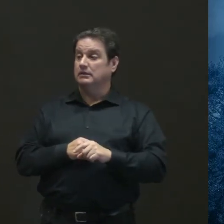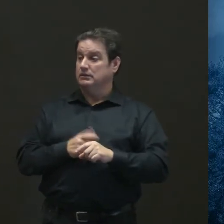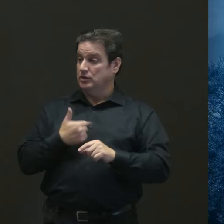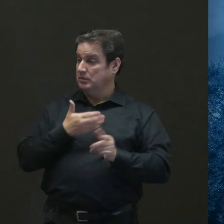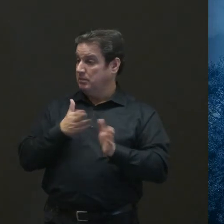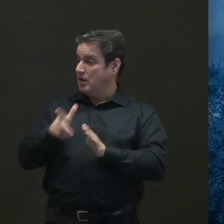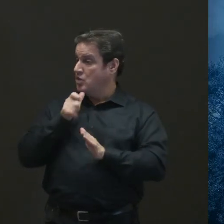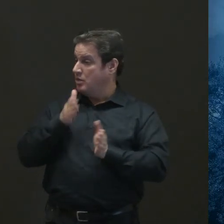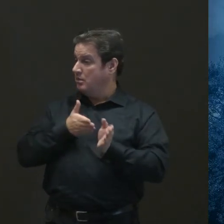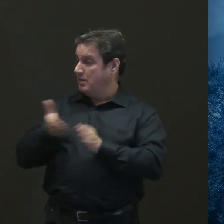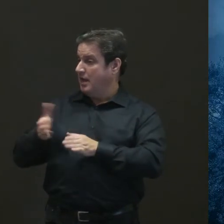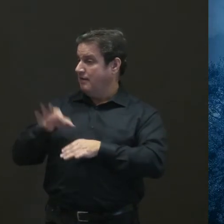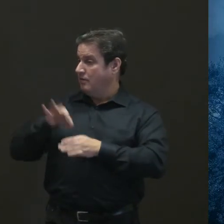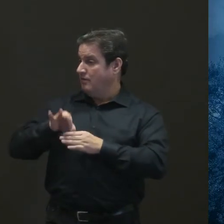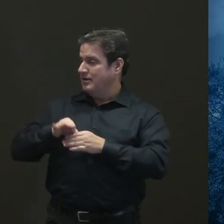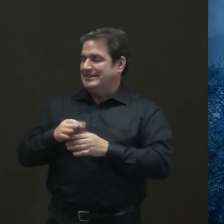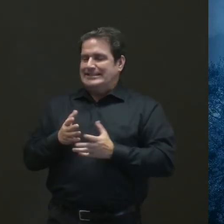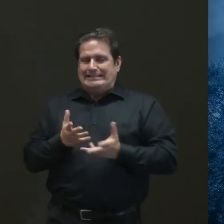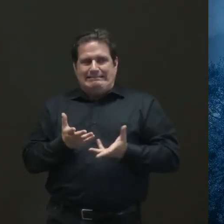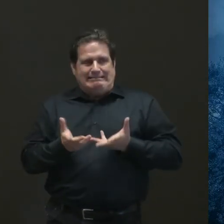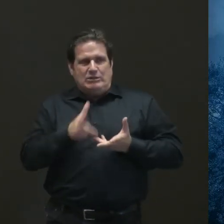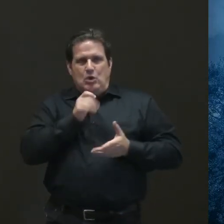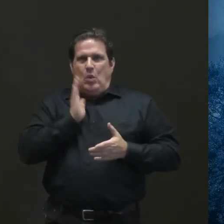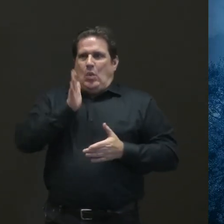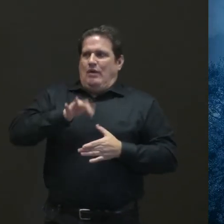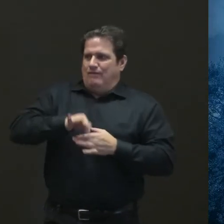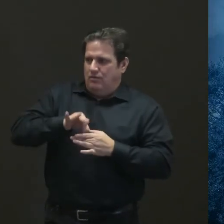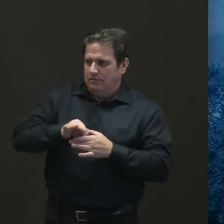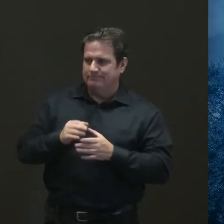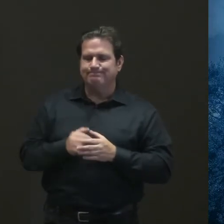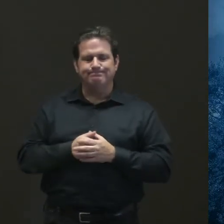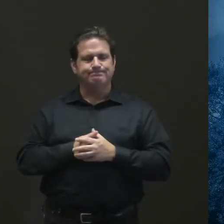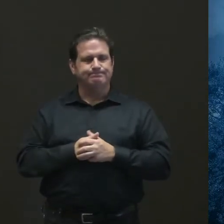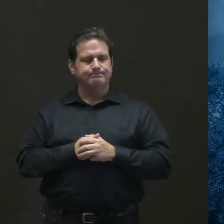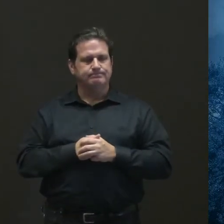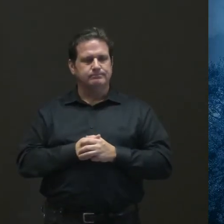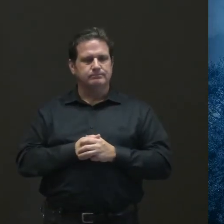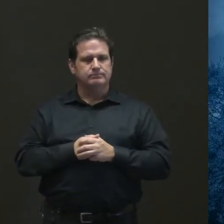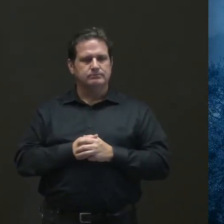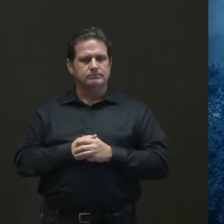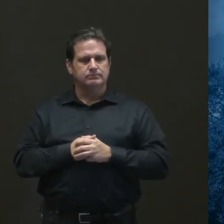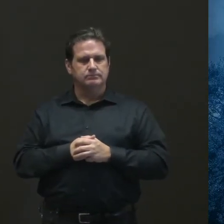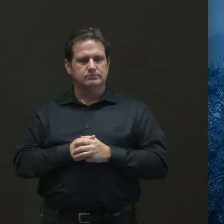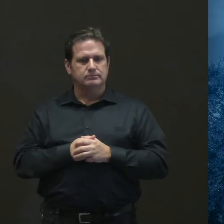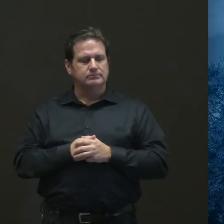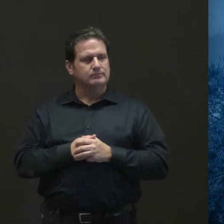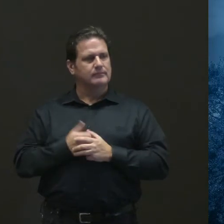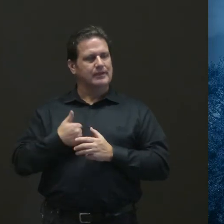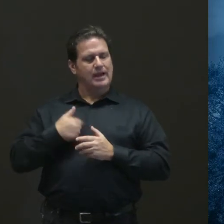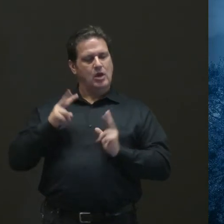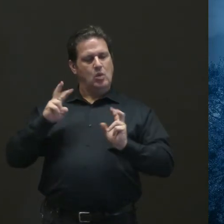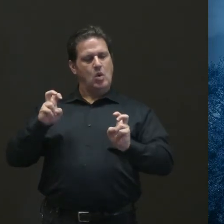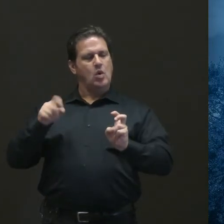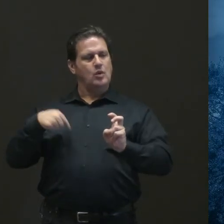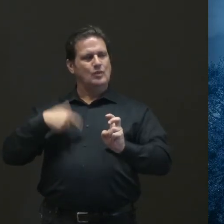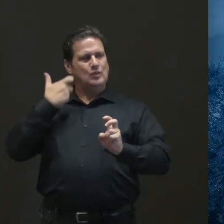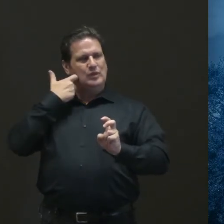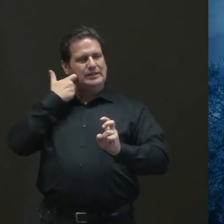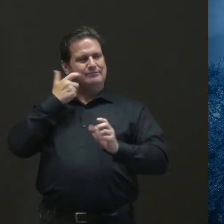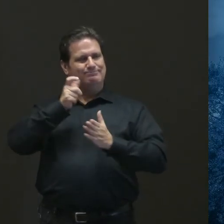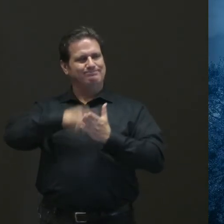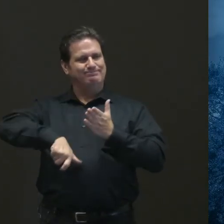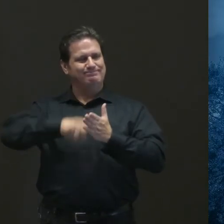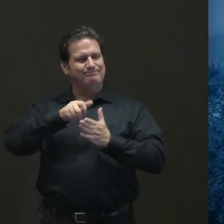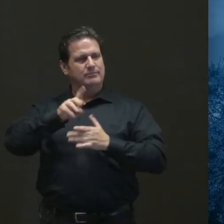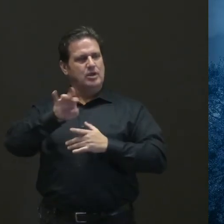for? Well, I can tell you this. I was quoted in one of Mayor